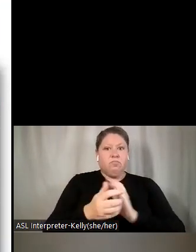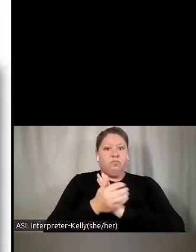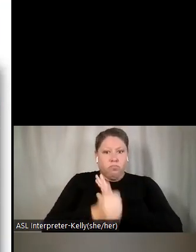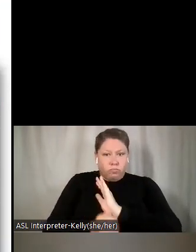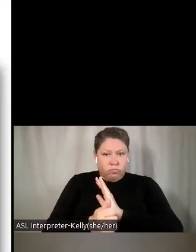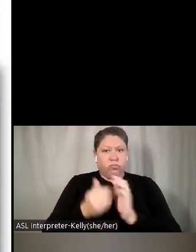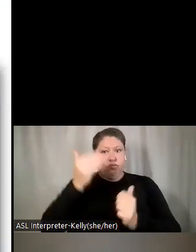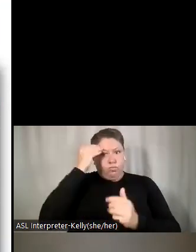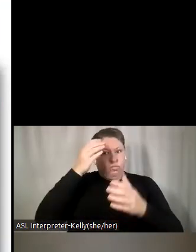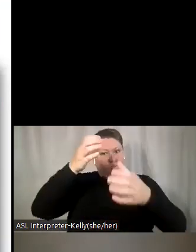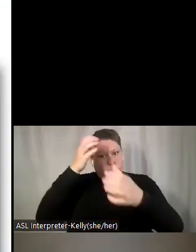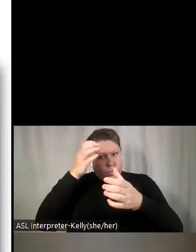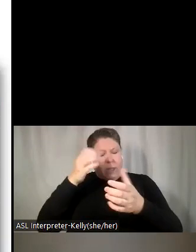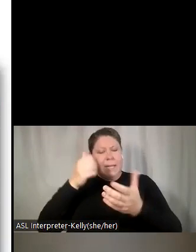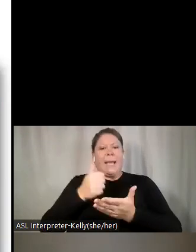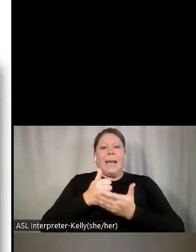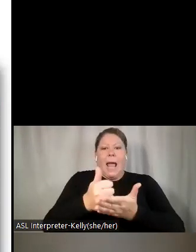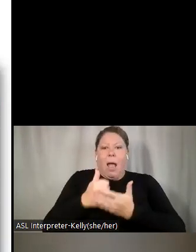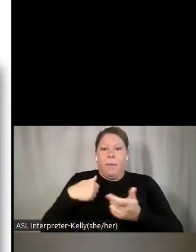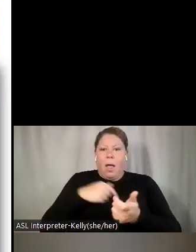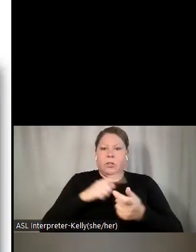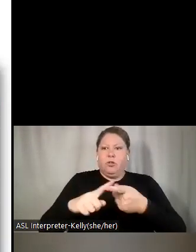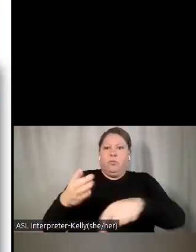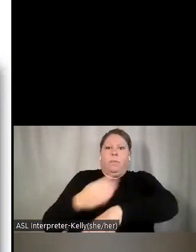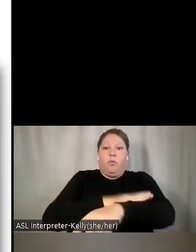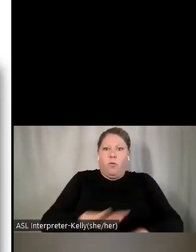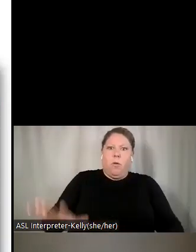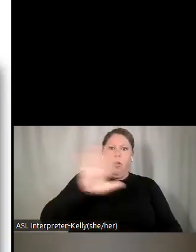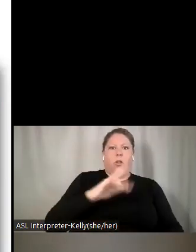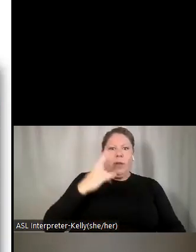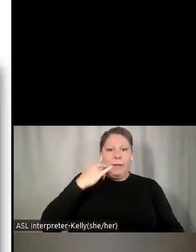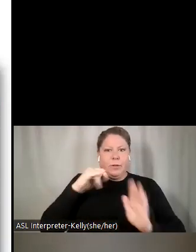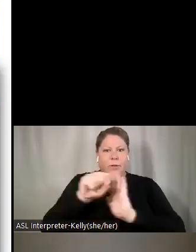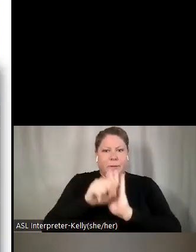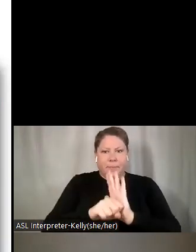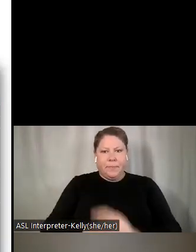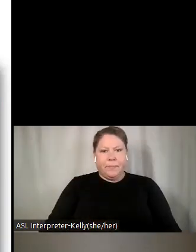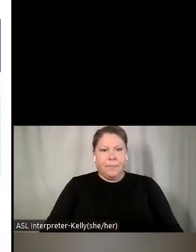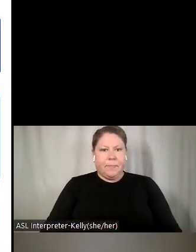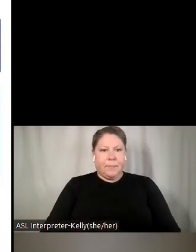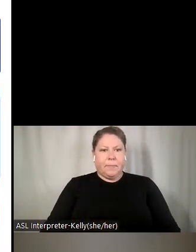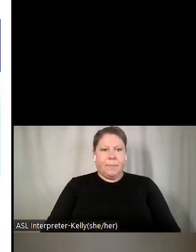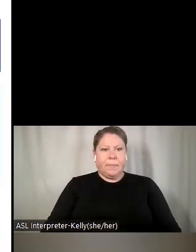inequities across California within our public health work here. Next slide.